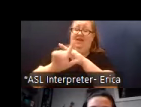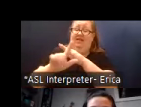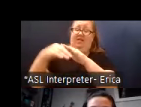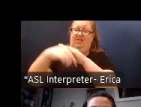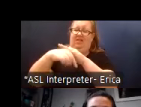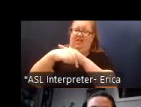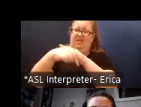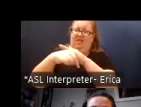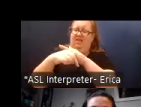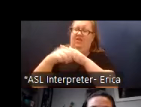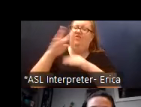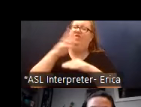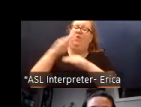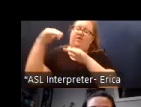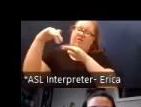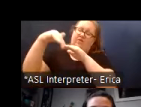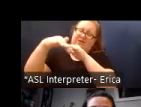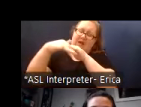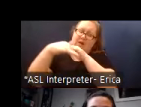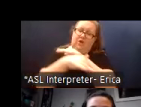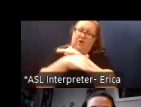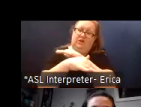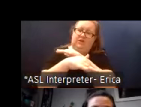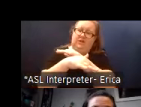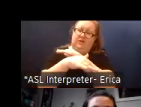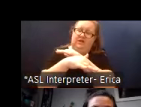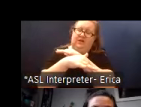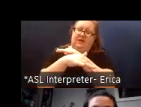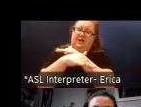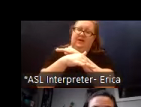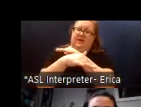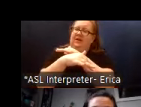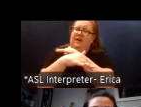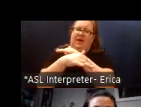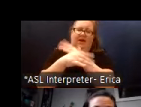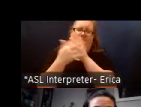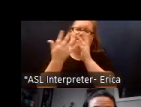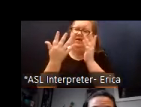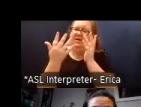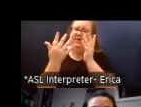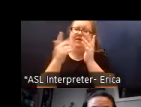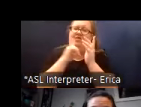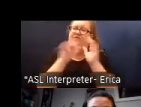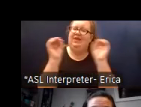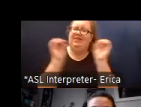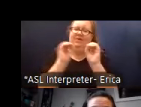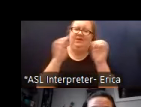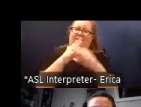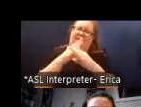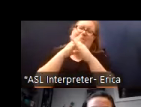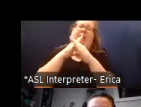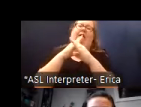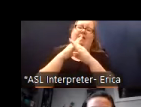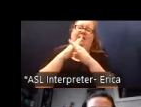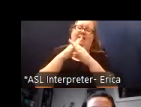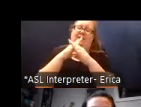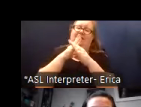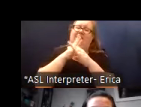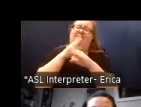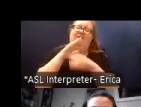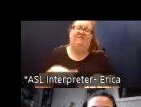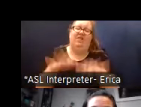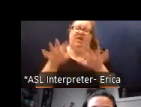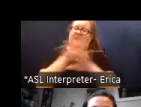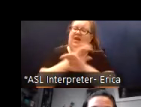water flows downwards from uphill, and there was really nothing blocking the flooding at